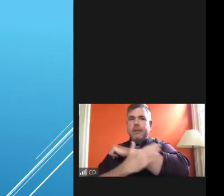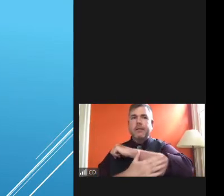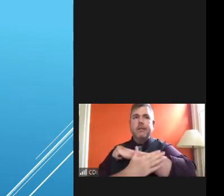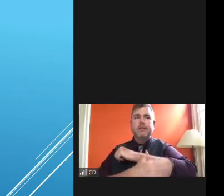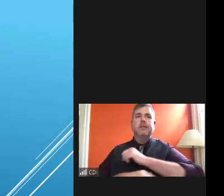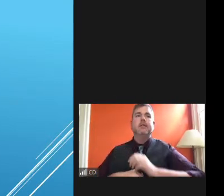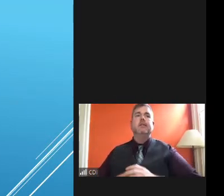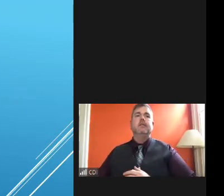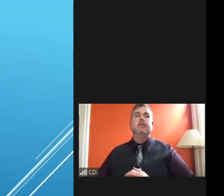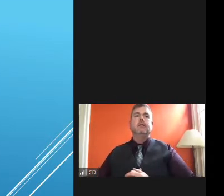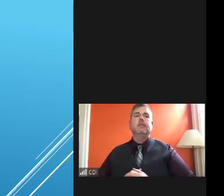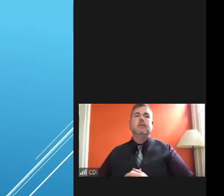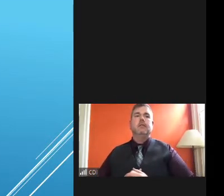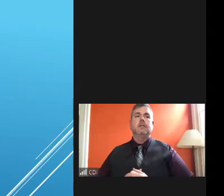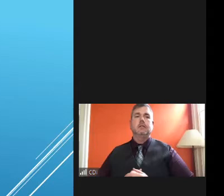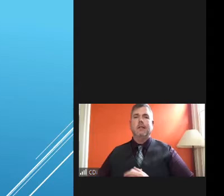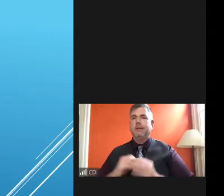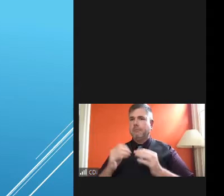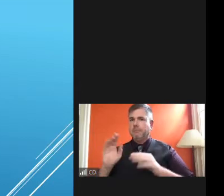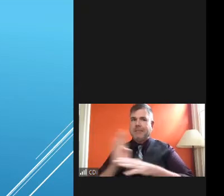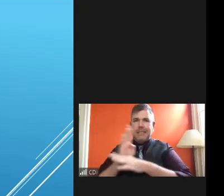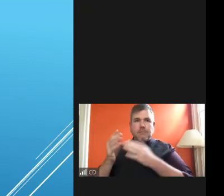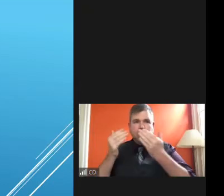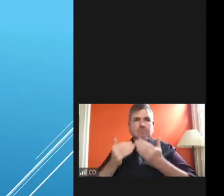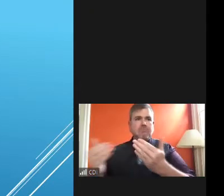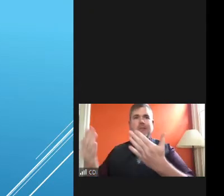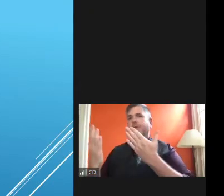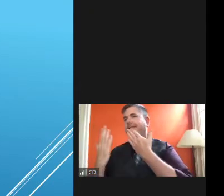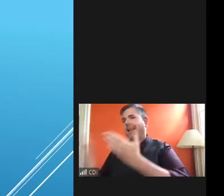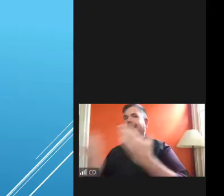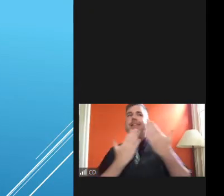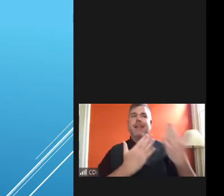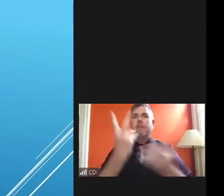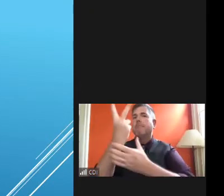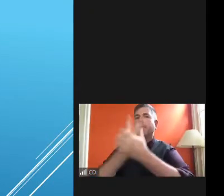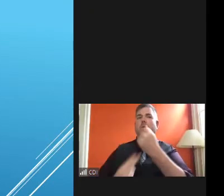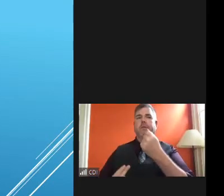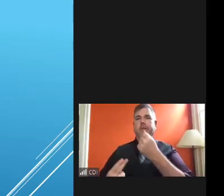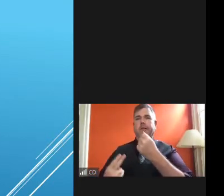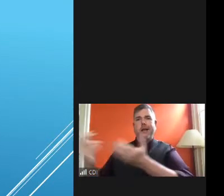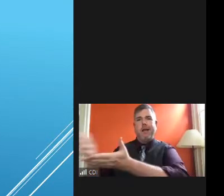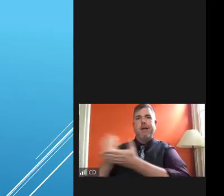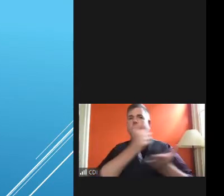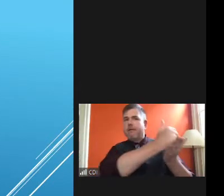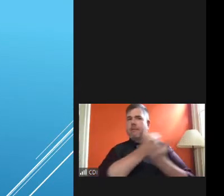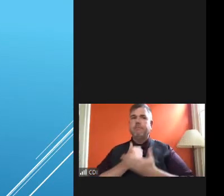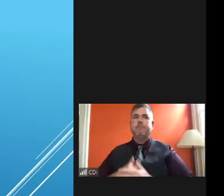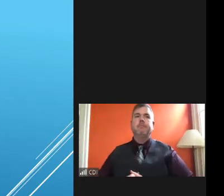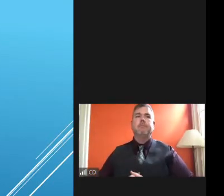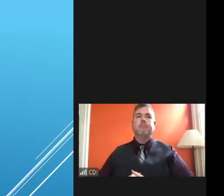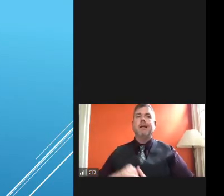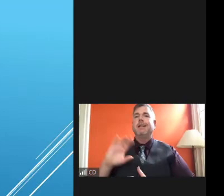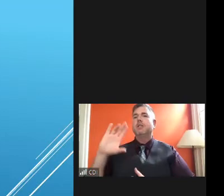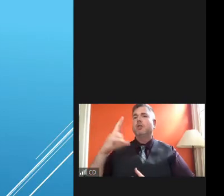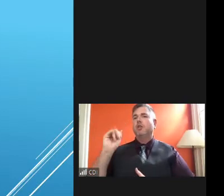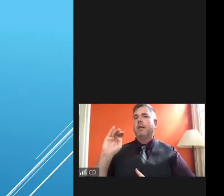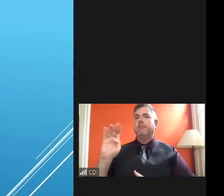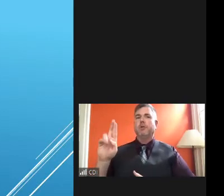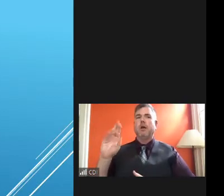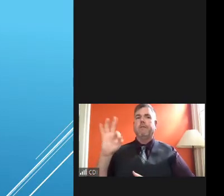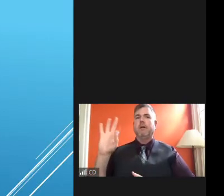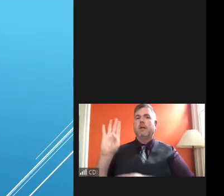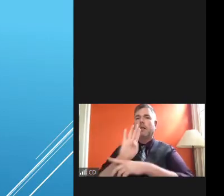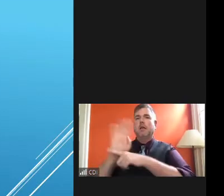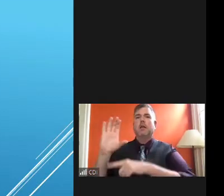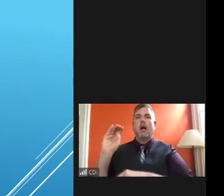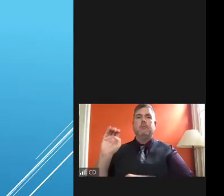to the members of that committee, including the Chambers of Commerce from our different communities, Council Member Kate Collin from San Rafael,